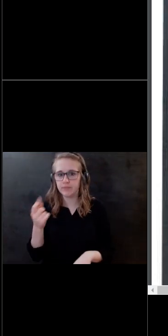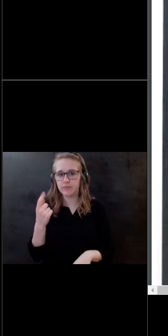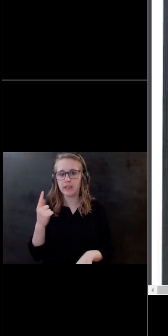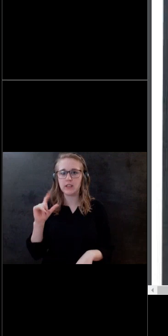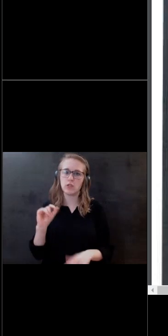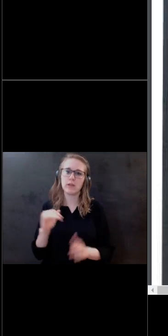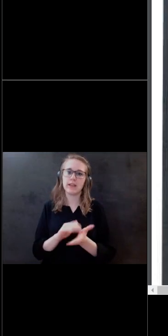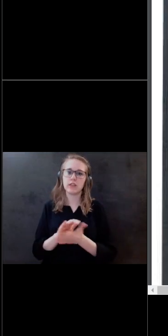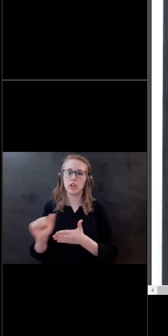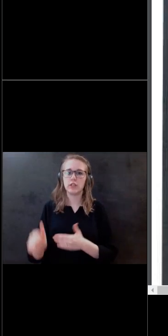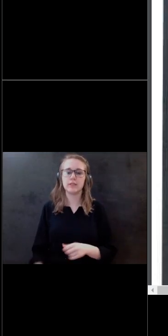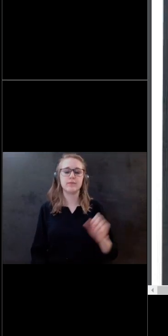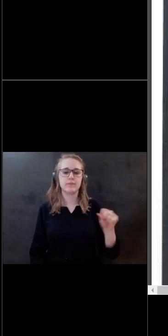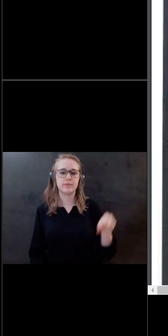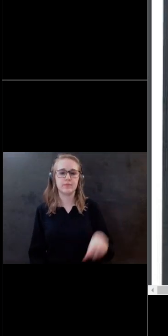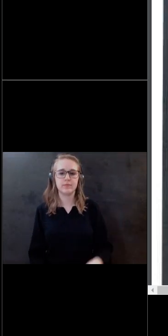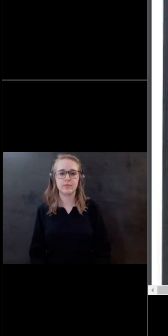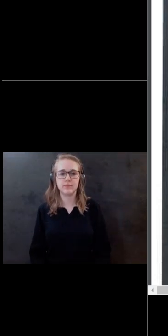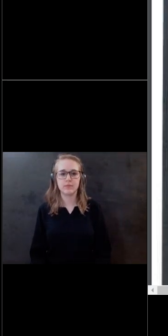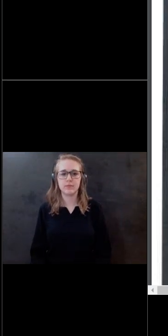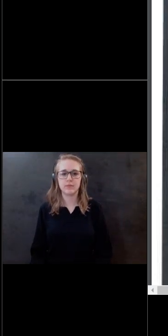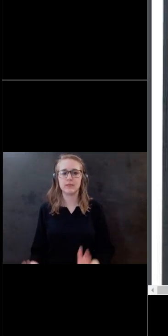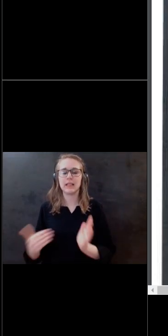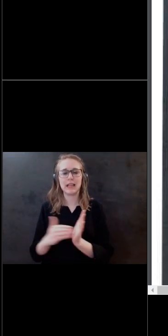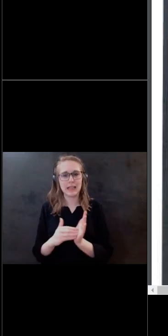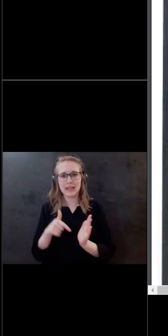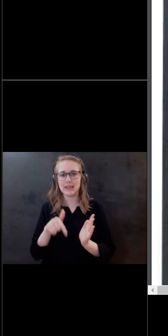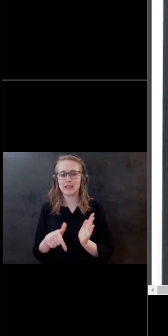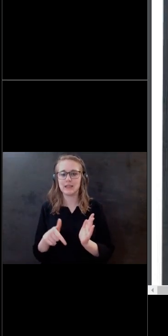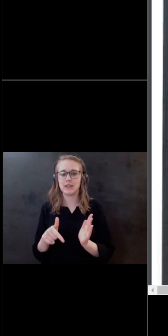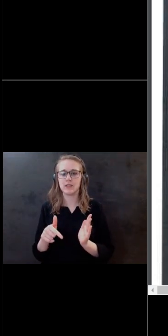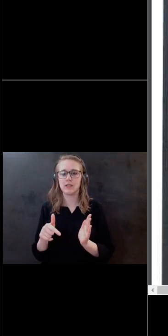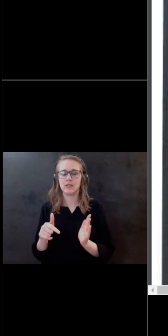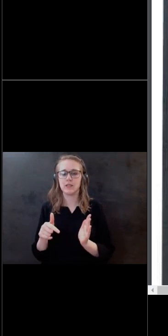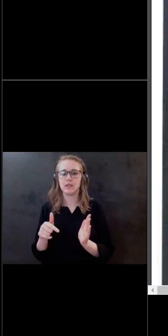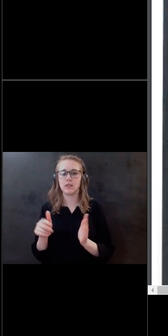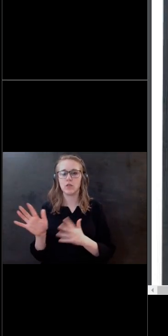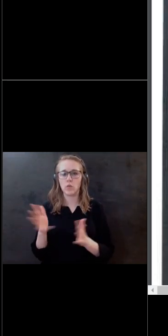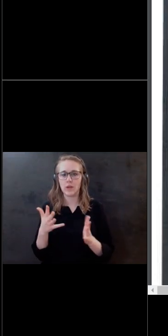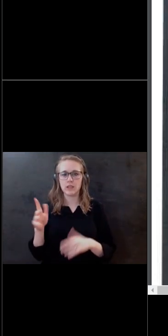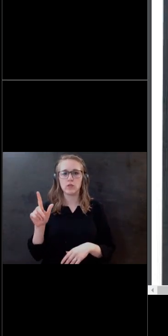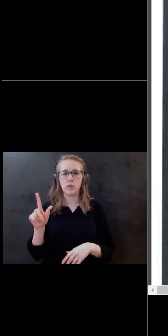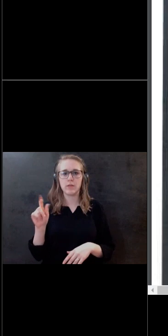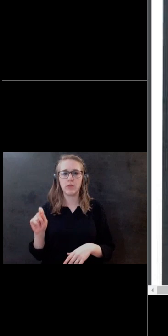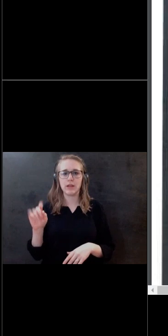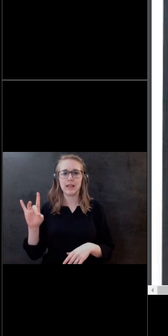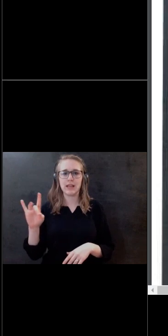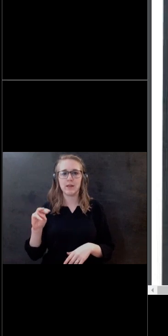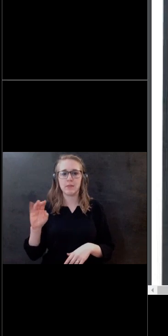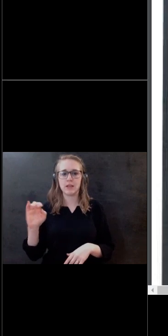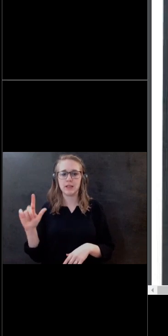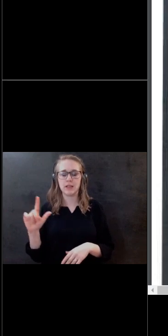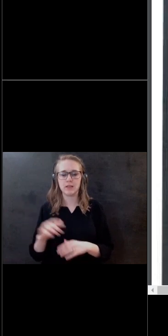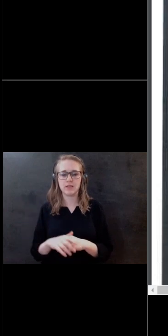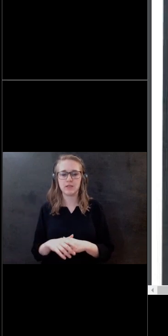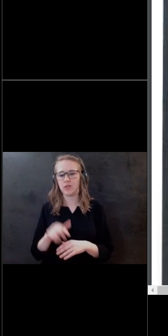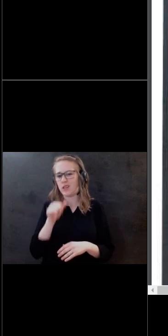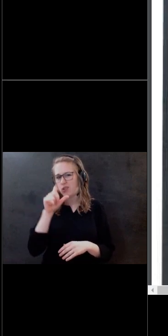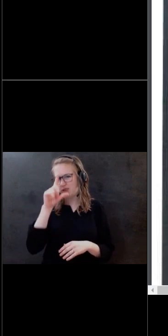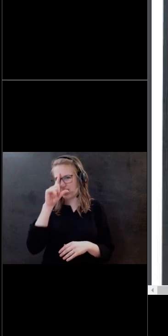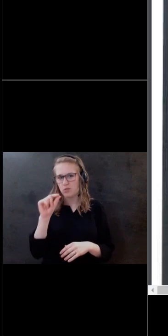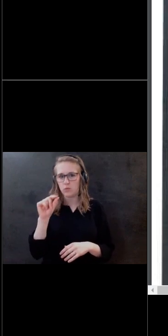$20,000. Yeah. So this is land is worth $1.8 million. So I don't think a $20,000